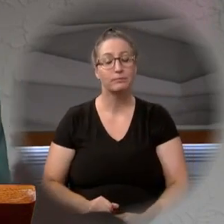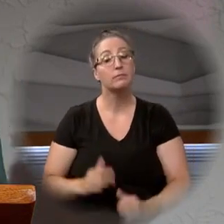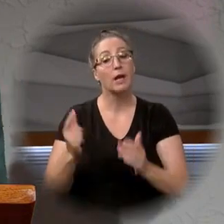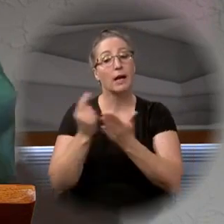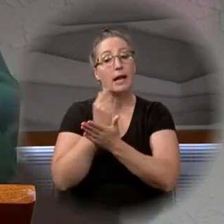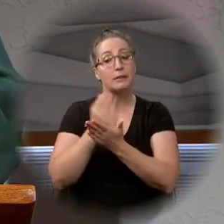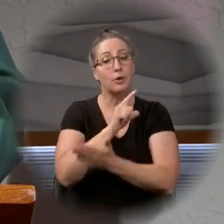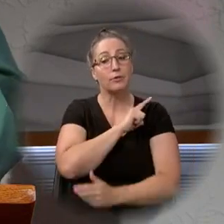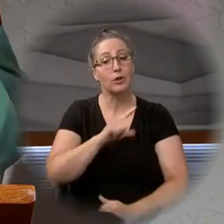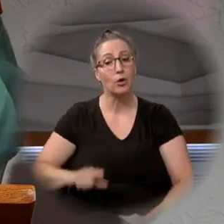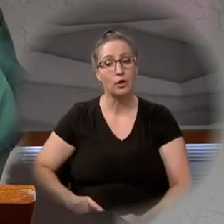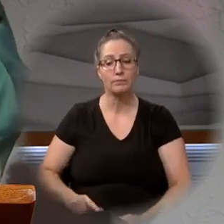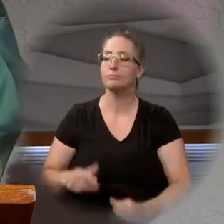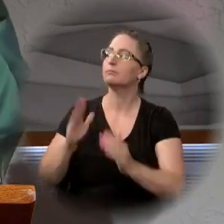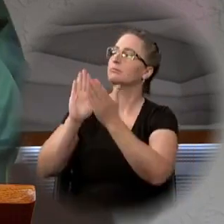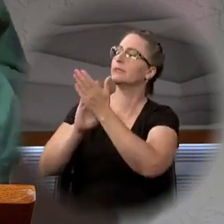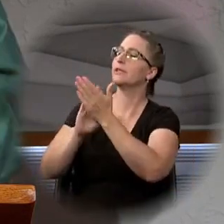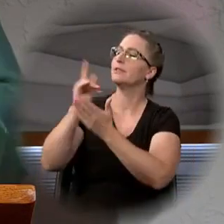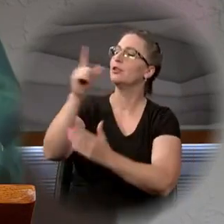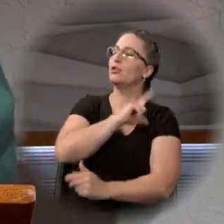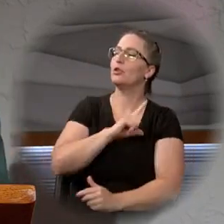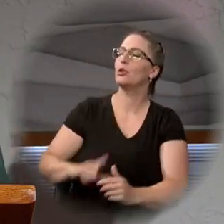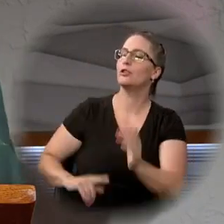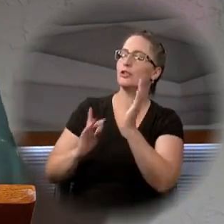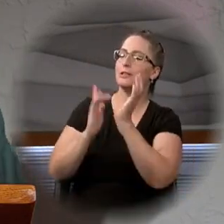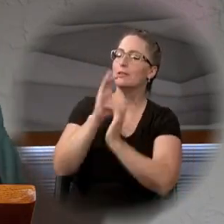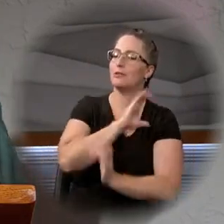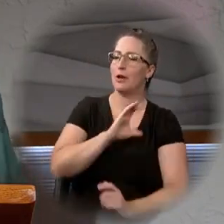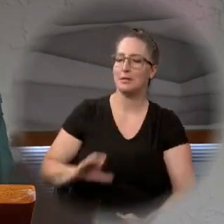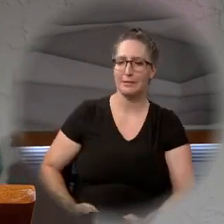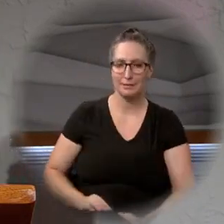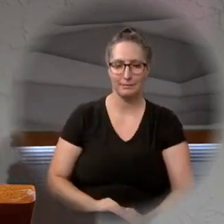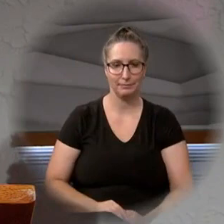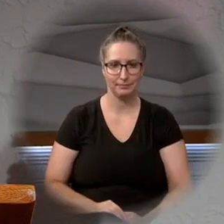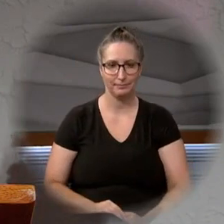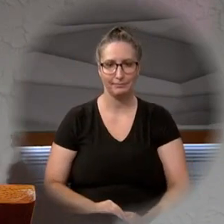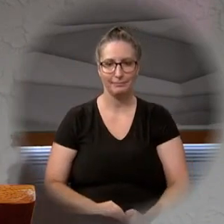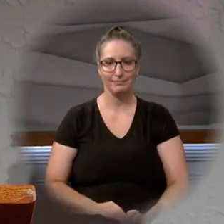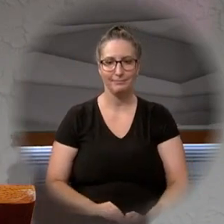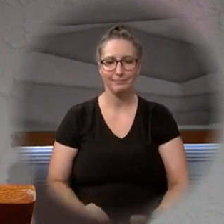The Gospel of the Lord. Praise to you, Lord Jesus Christ.